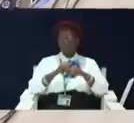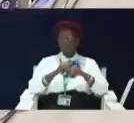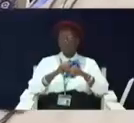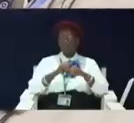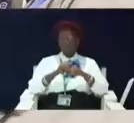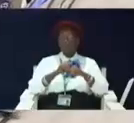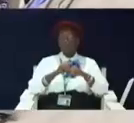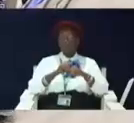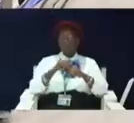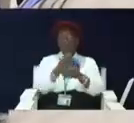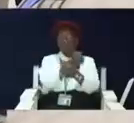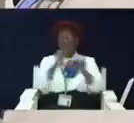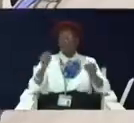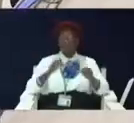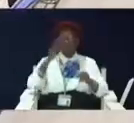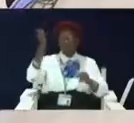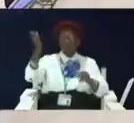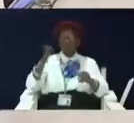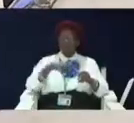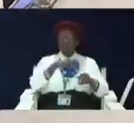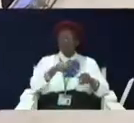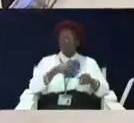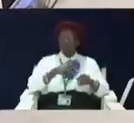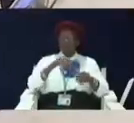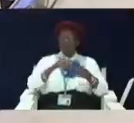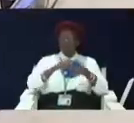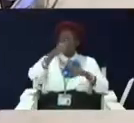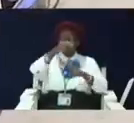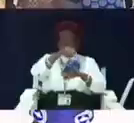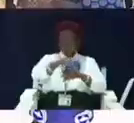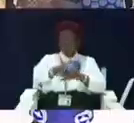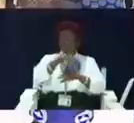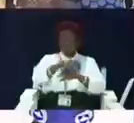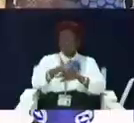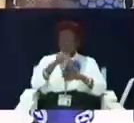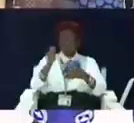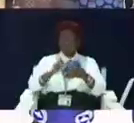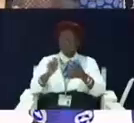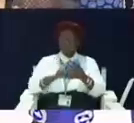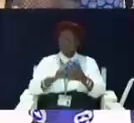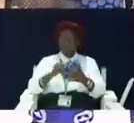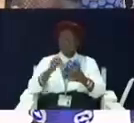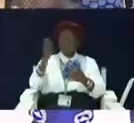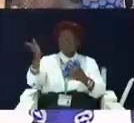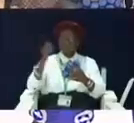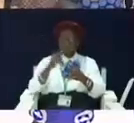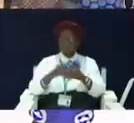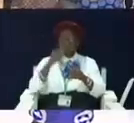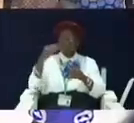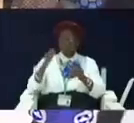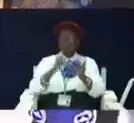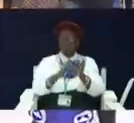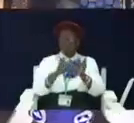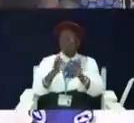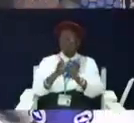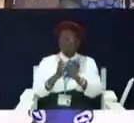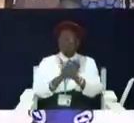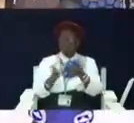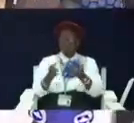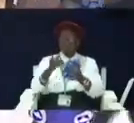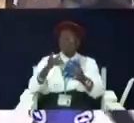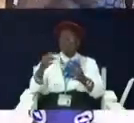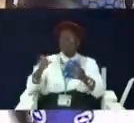Save their souls today. Kí ó gba ọkàn wọn la lónìí. Write their names in the book of life. Kí ó sì kọ orúkọ wọn sínú ìwé